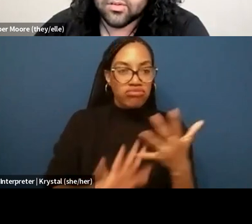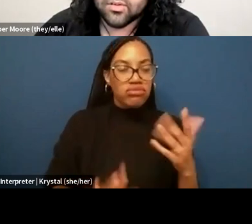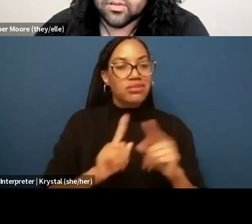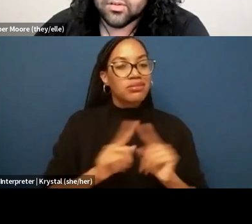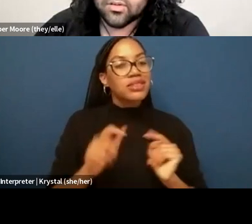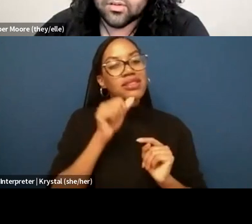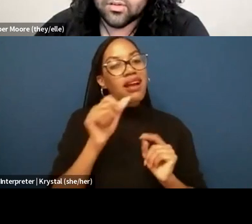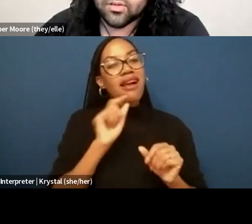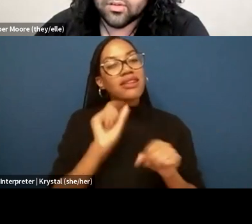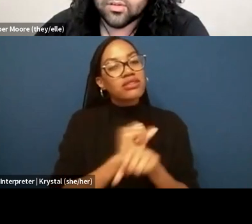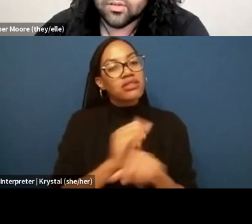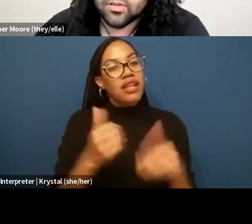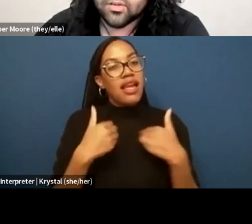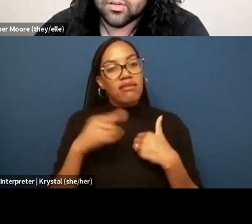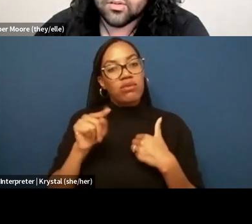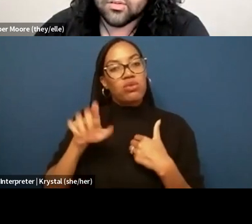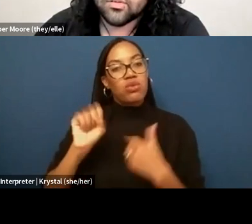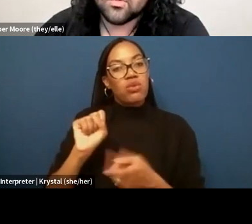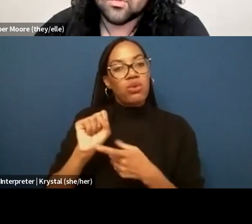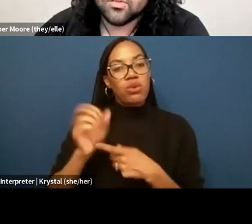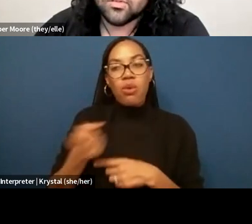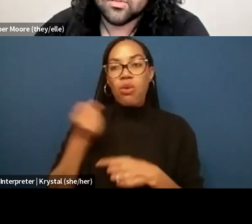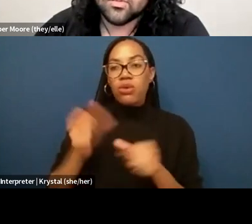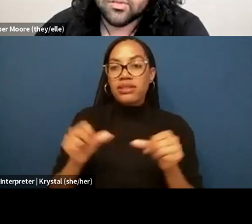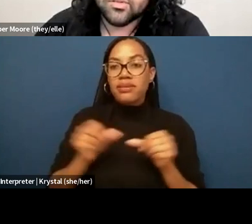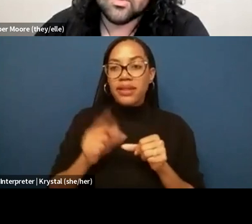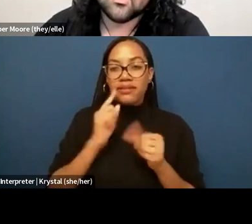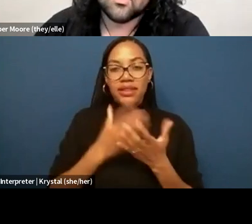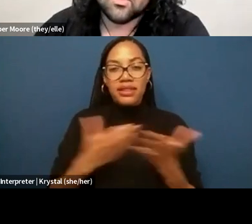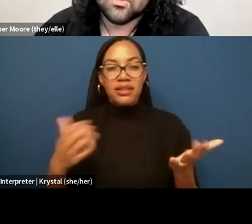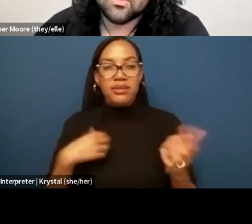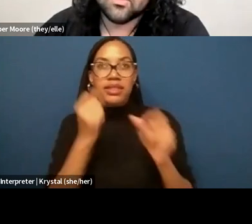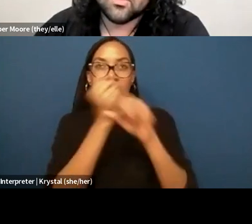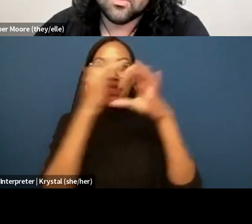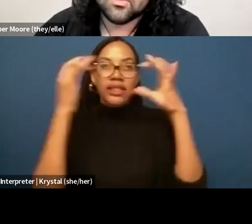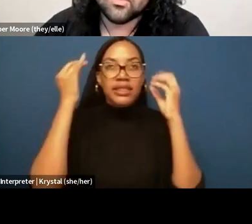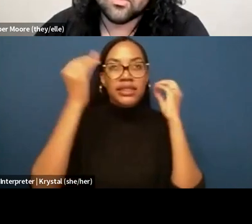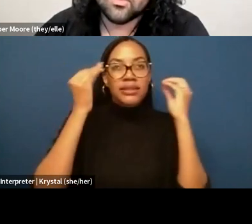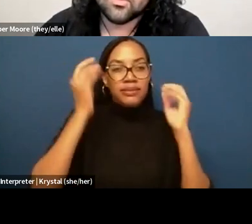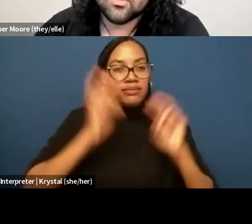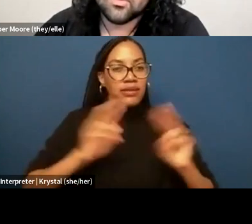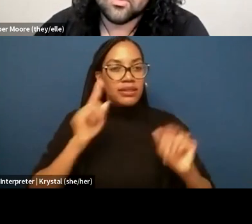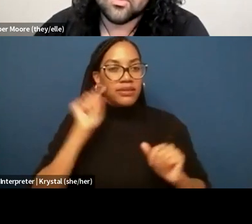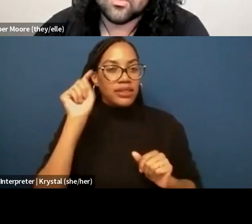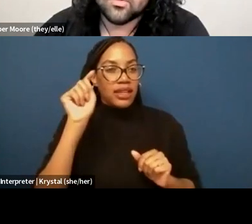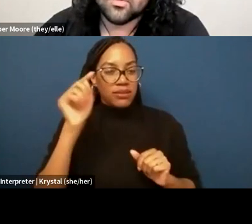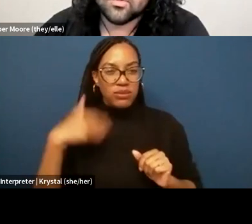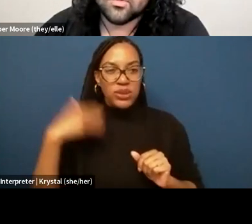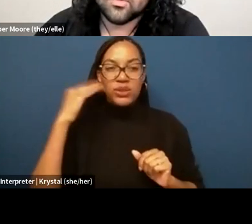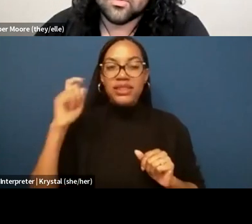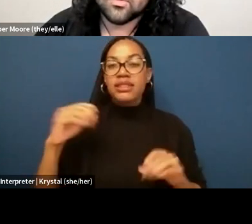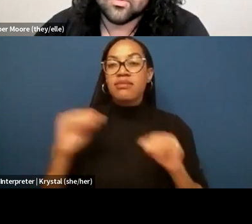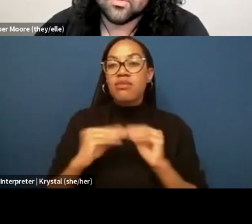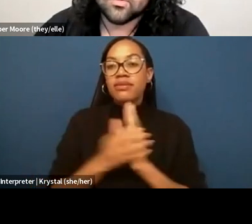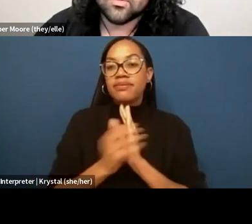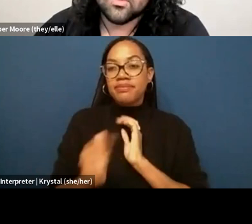the spaces that we often theorized, right? So we knew we needed more folks who had the skills, the embodied practice. And so we built a training